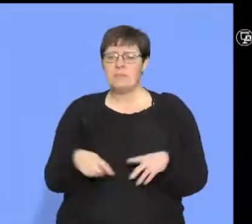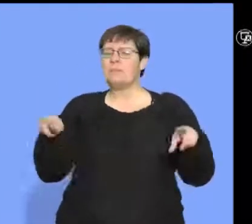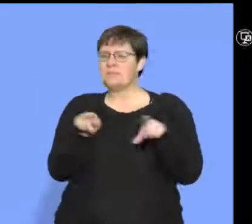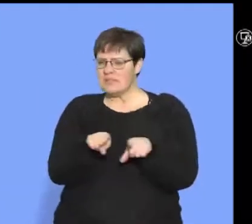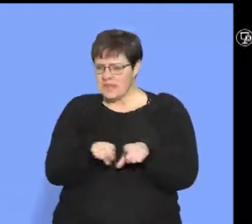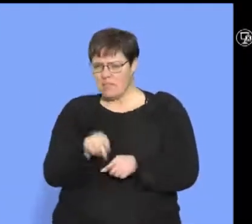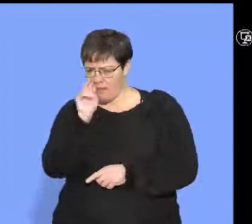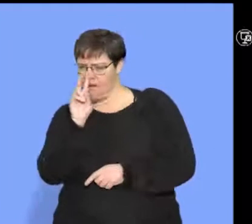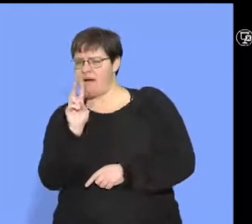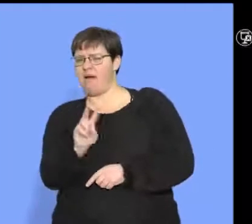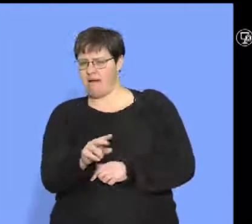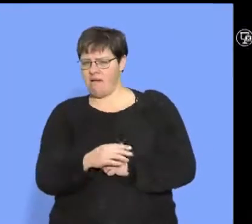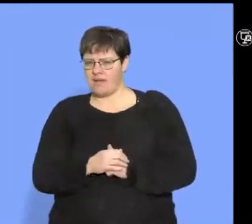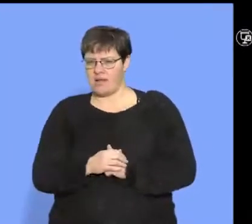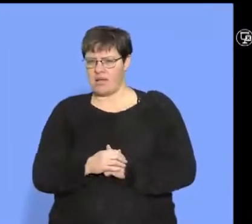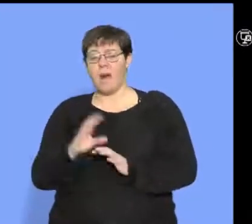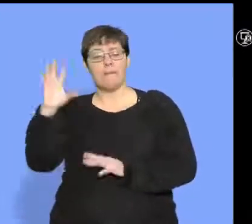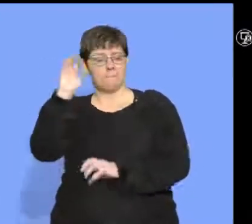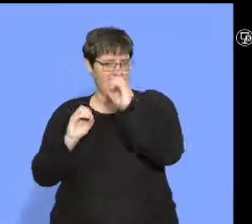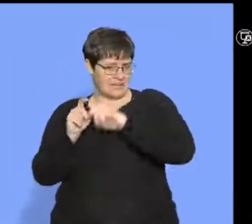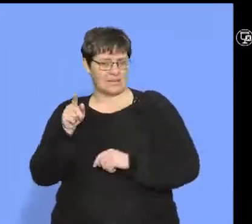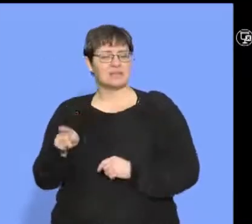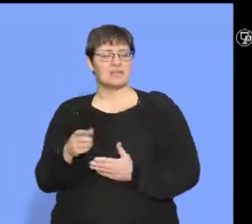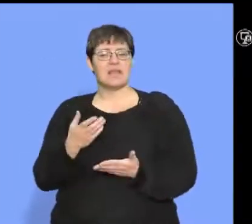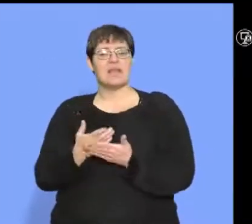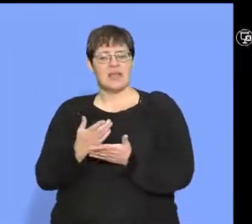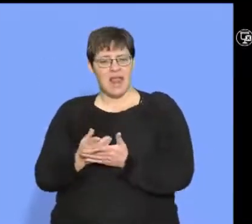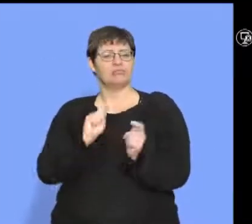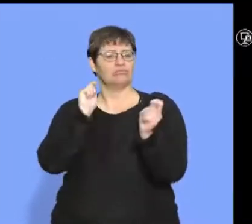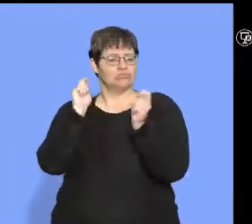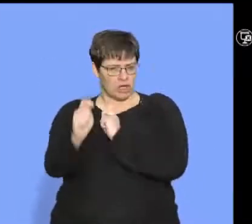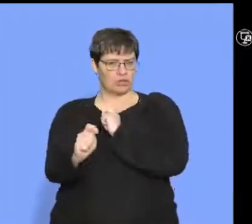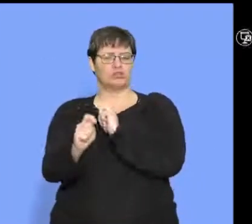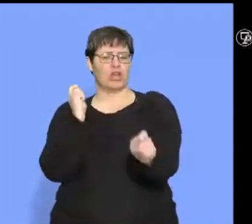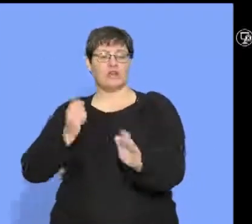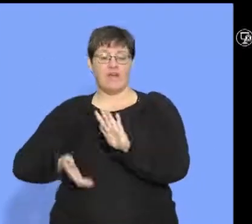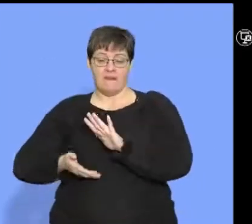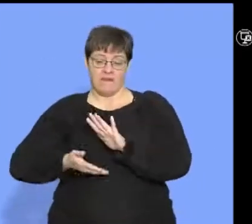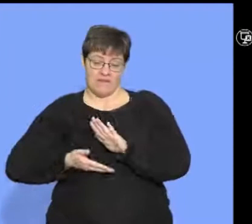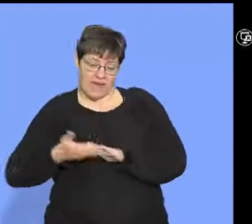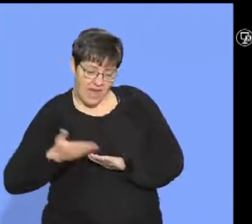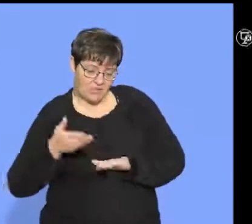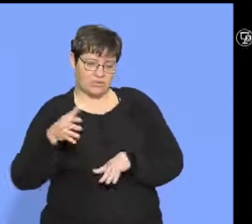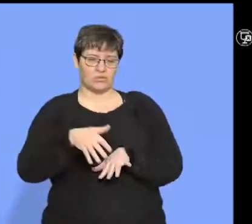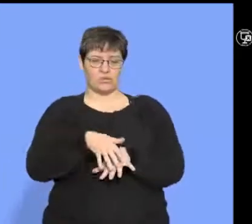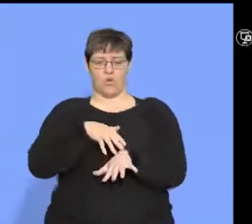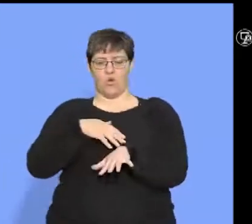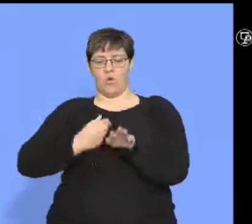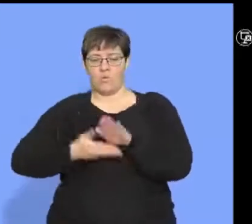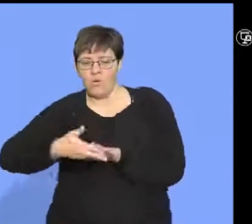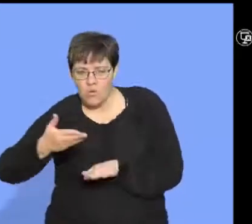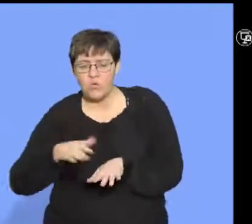have observed that particles are capable of changing their speed when they move through